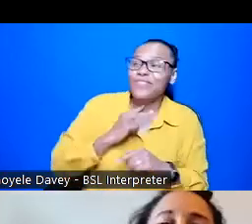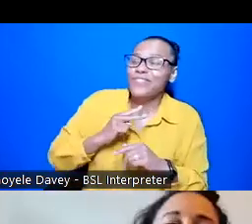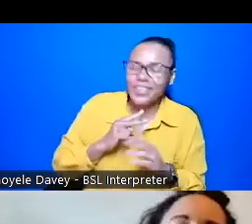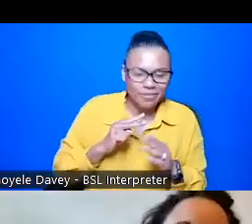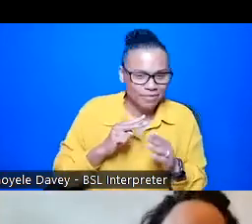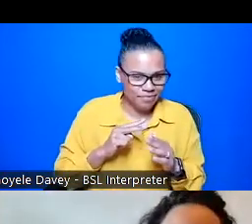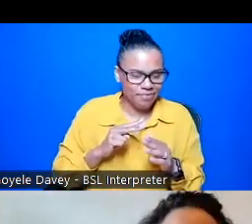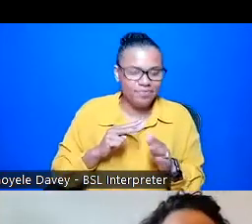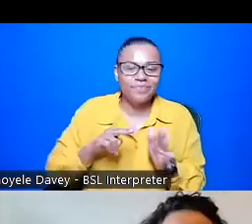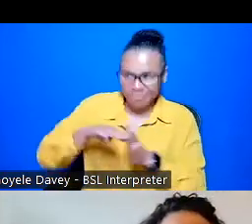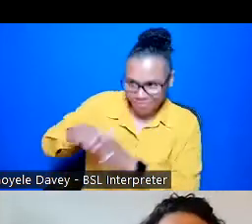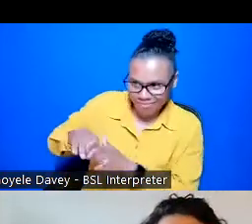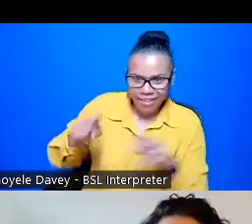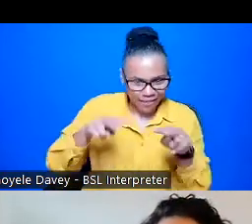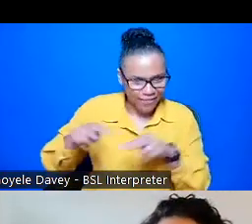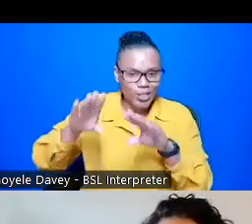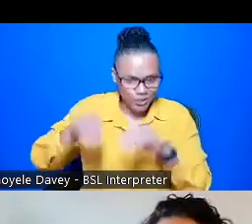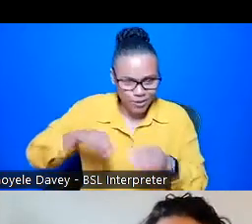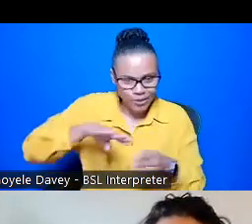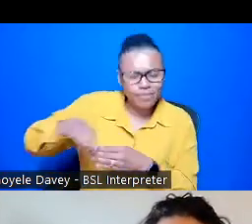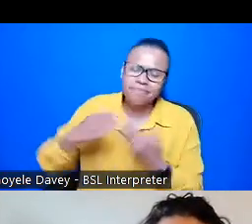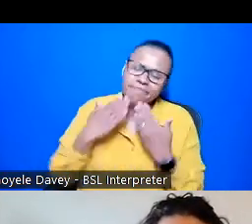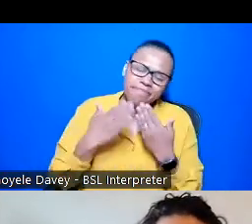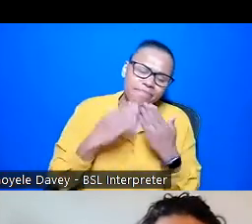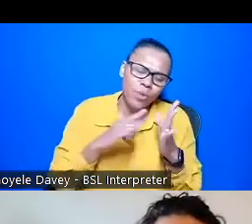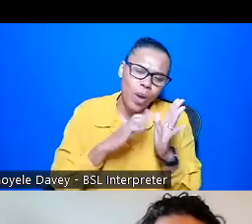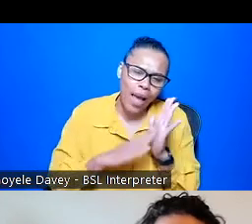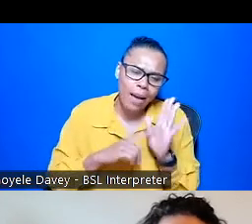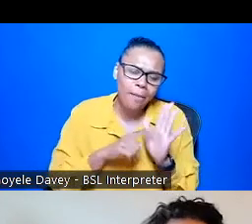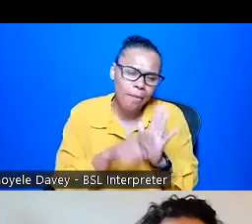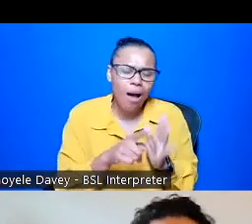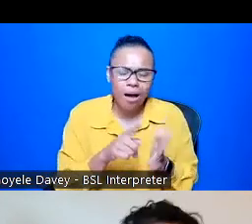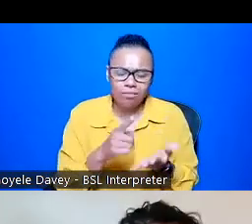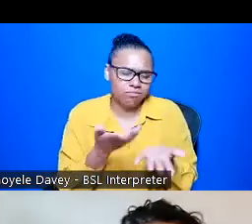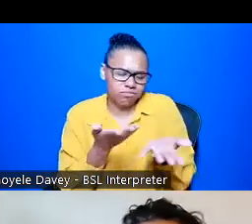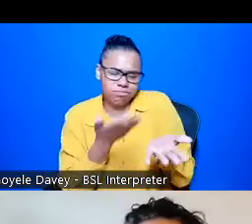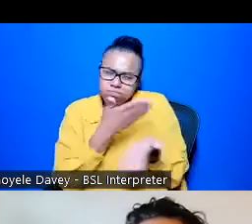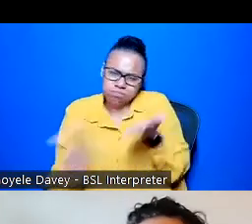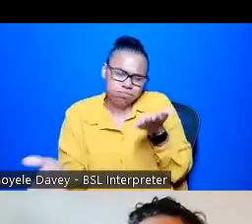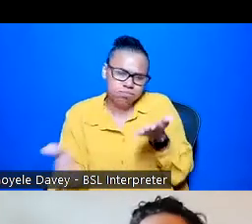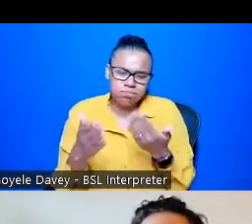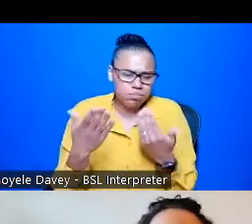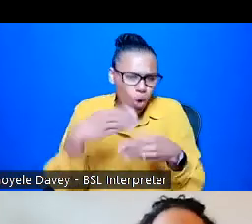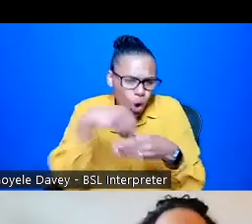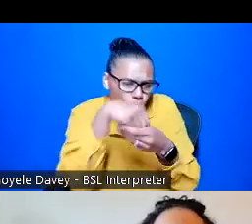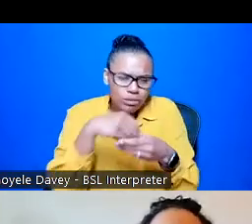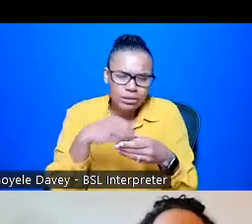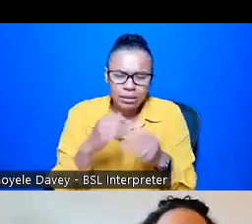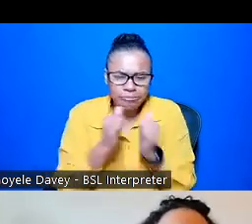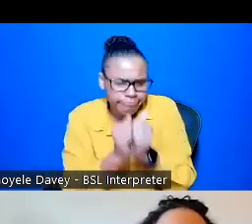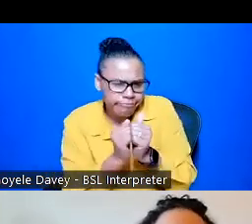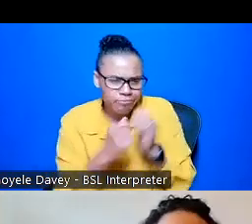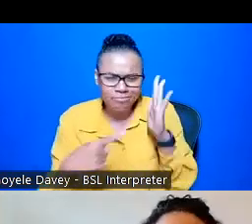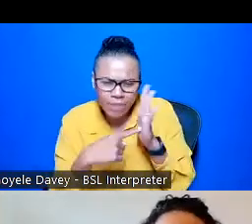A massive thanks to Amma, because I think it really captures the importance and the context of what we've been talking about, and also those